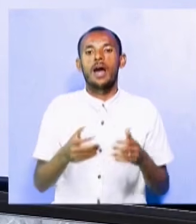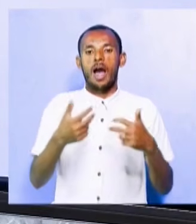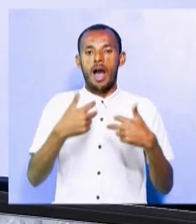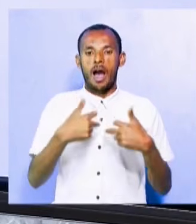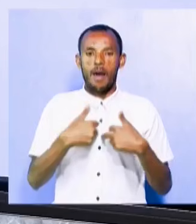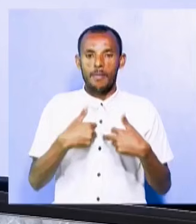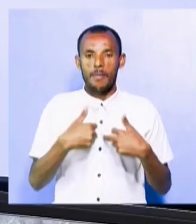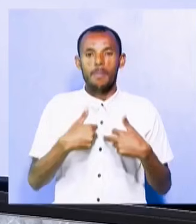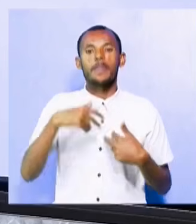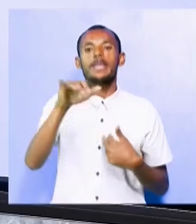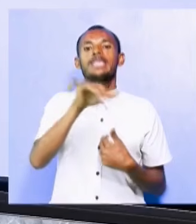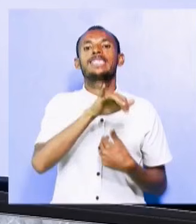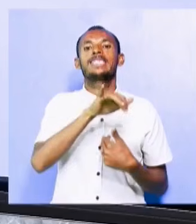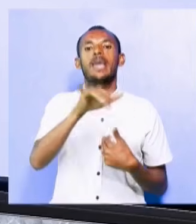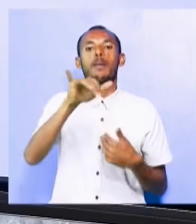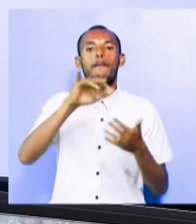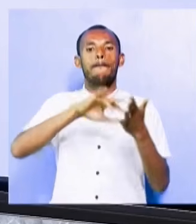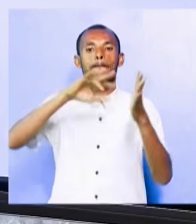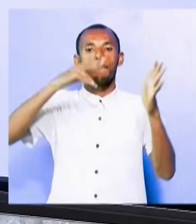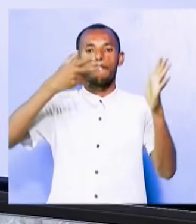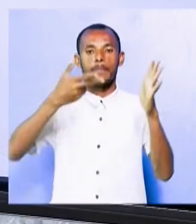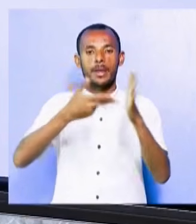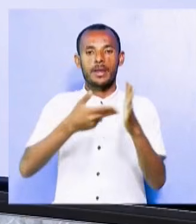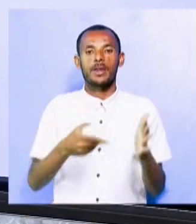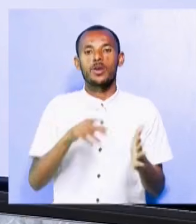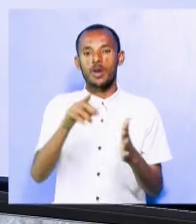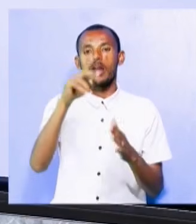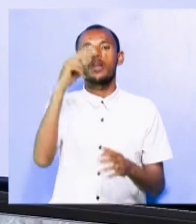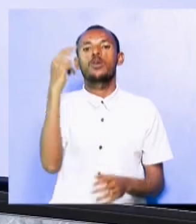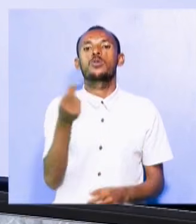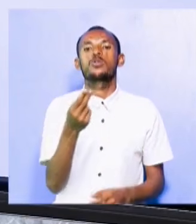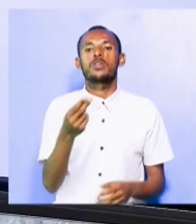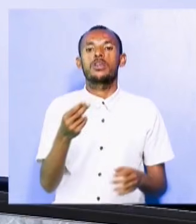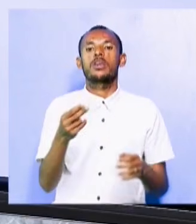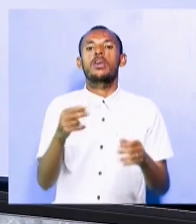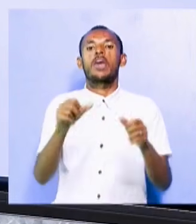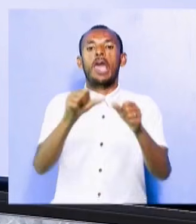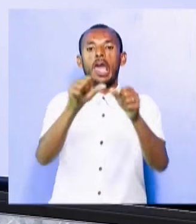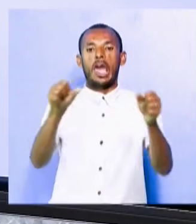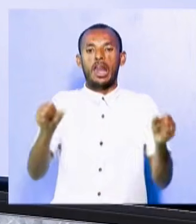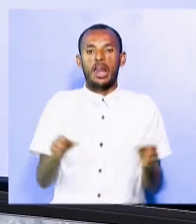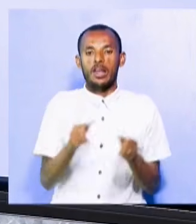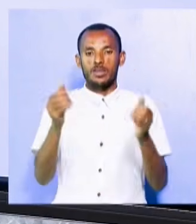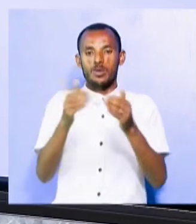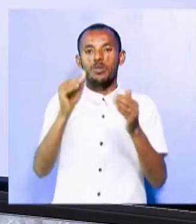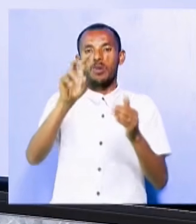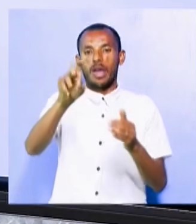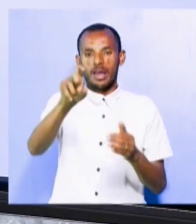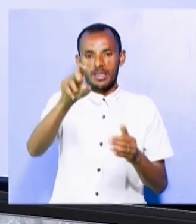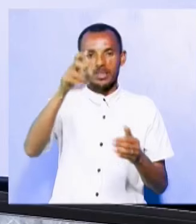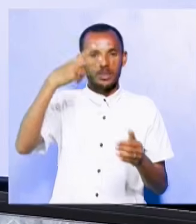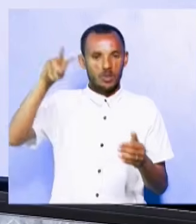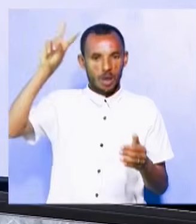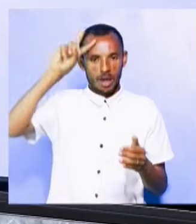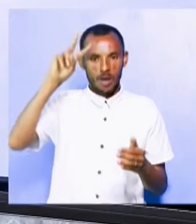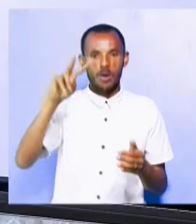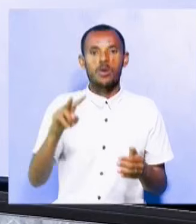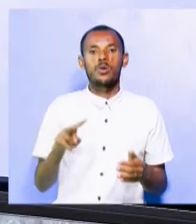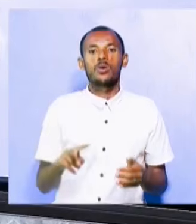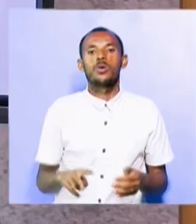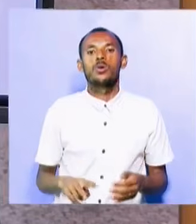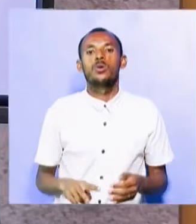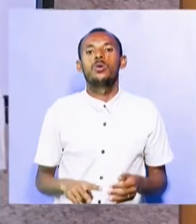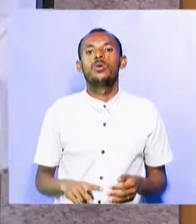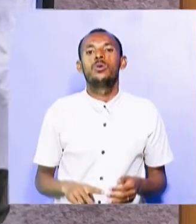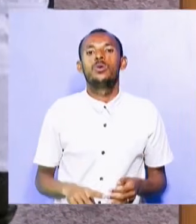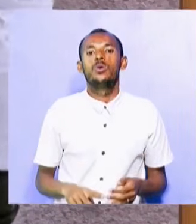have the same meaning. Okay, you can use area is equals to x square. Area is equals to x